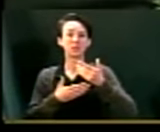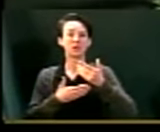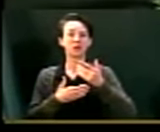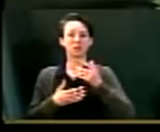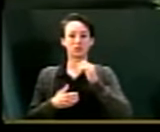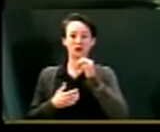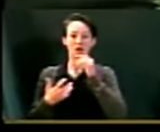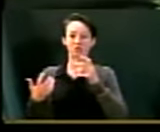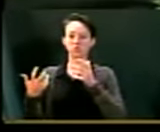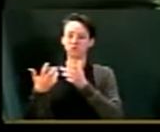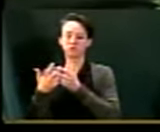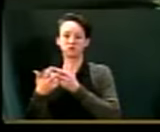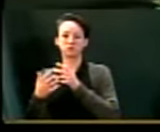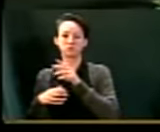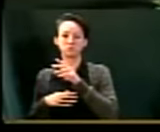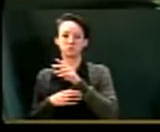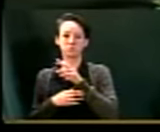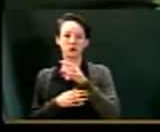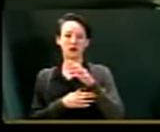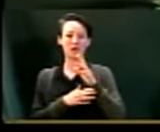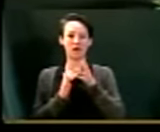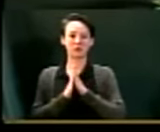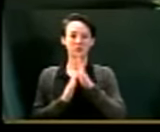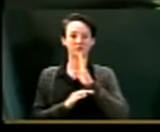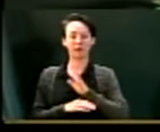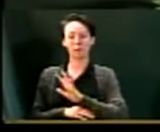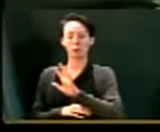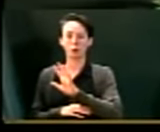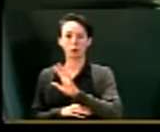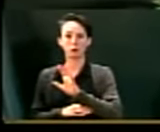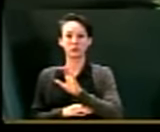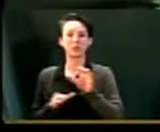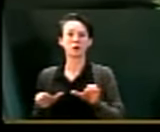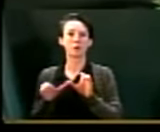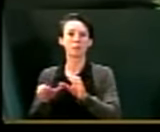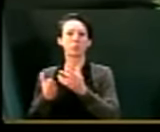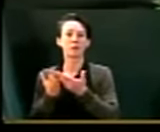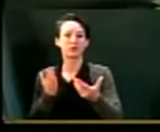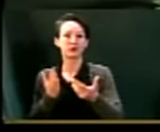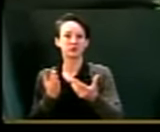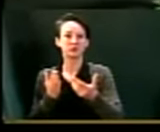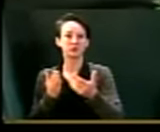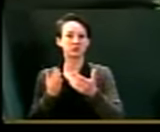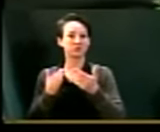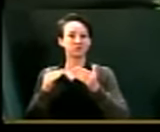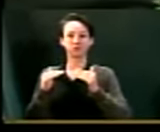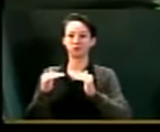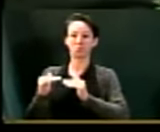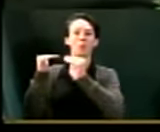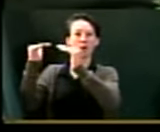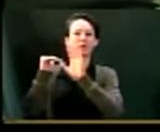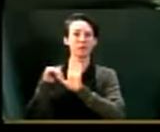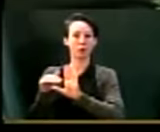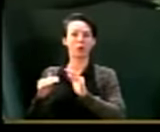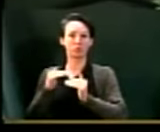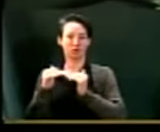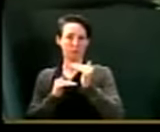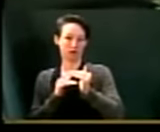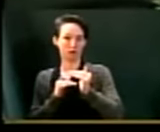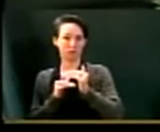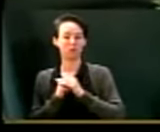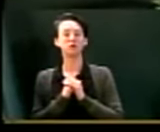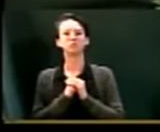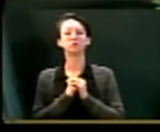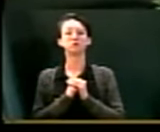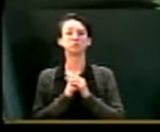ask five-year-olds to perform tasks far beyond what they should be doing in kindergarten. It's also important to note that if you look